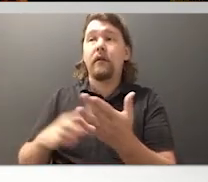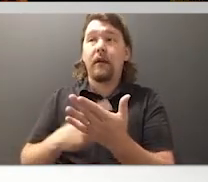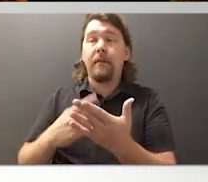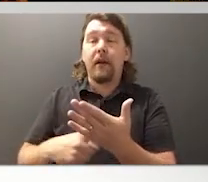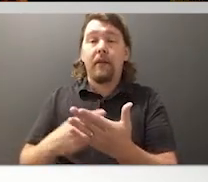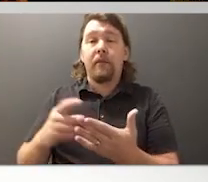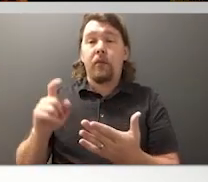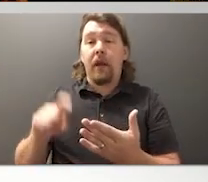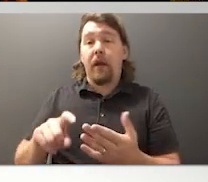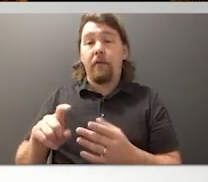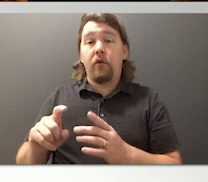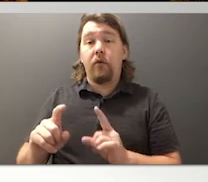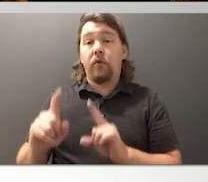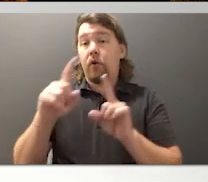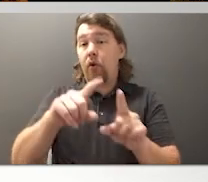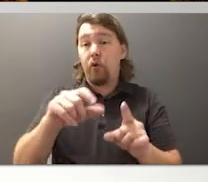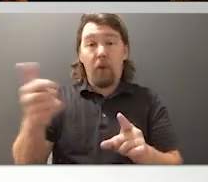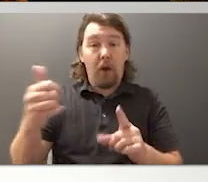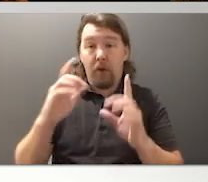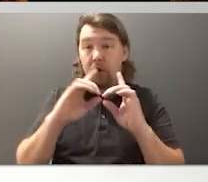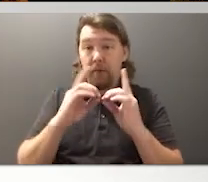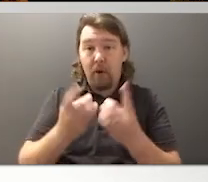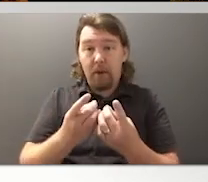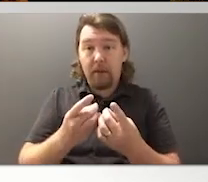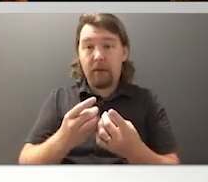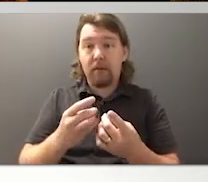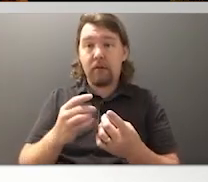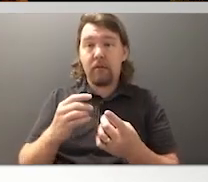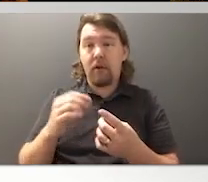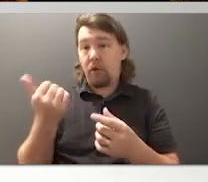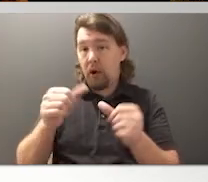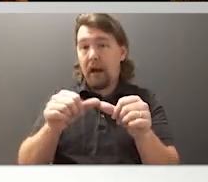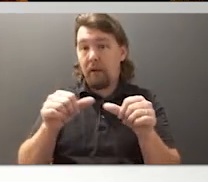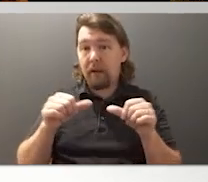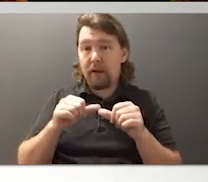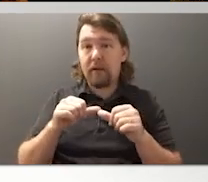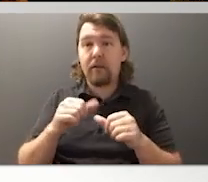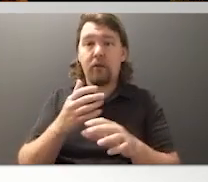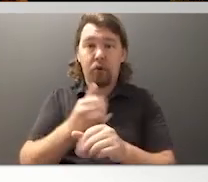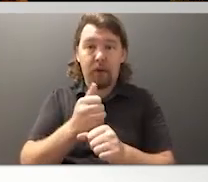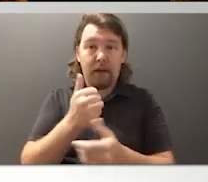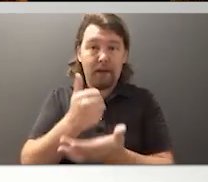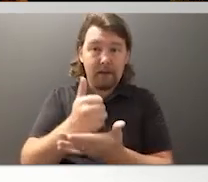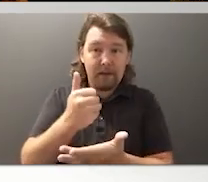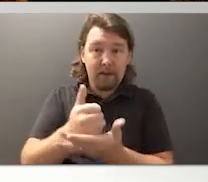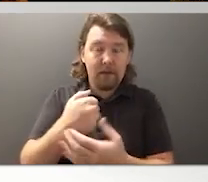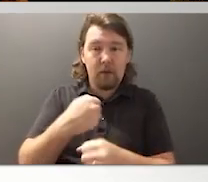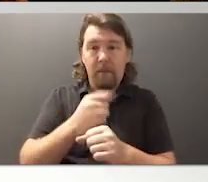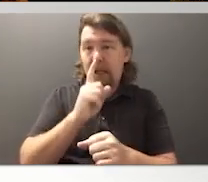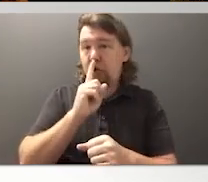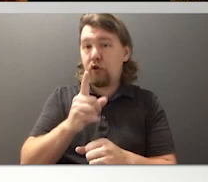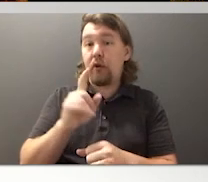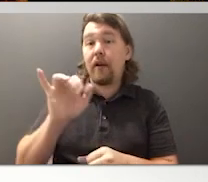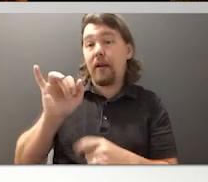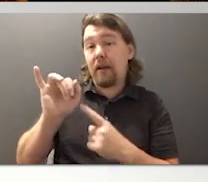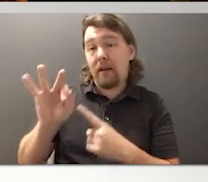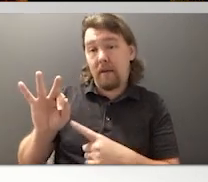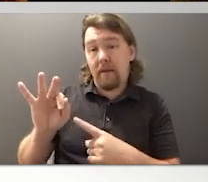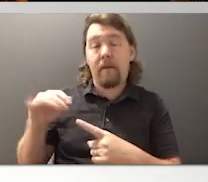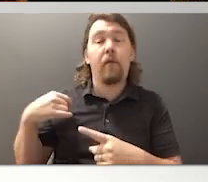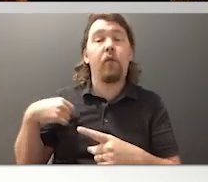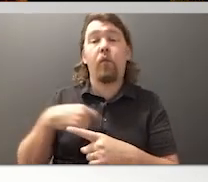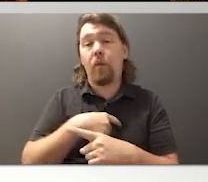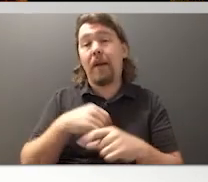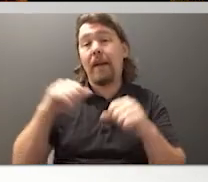for assistance. So there's sometimes that we have to go to other departments, other like areas to